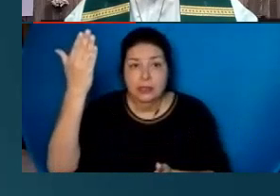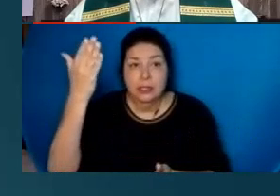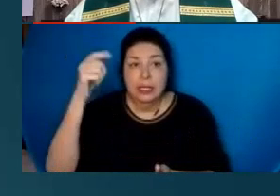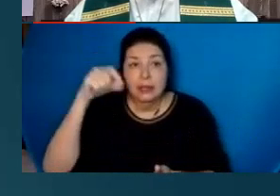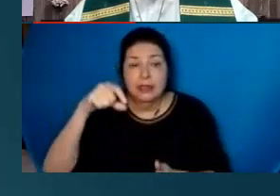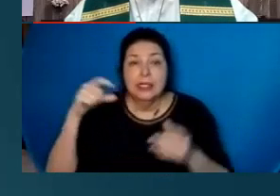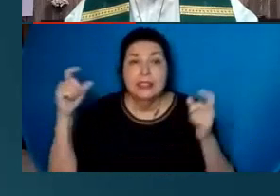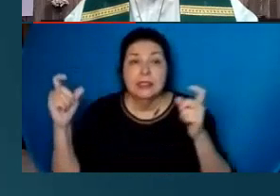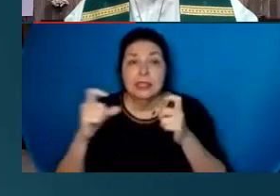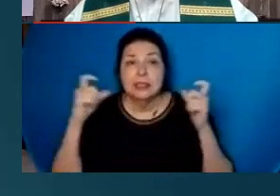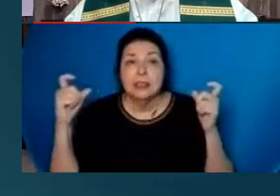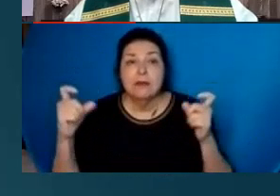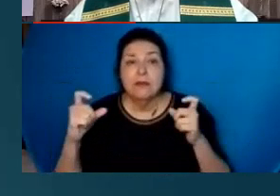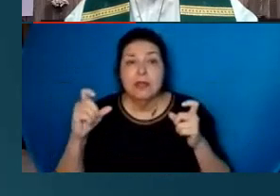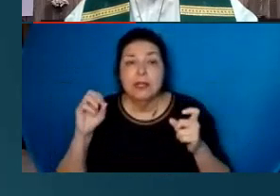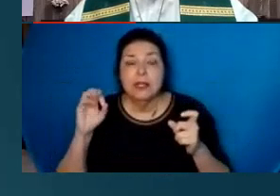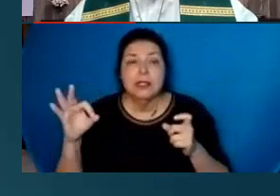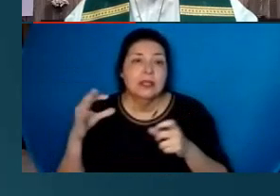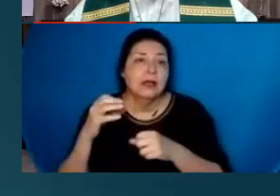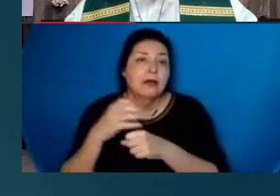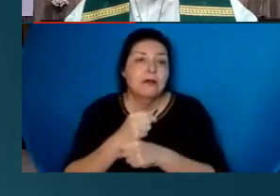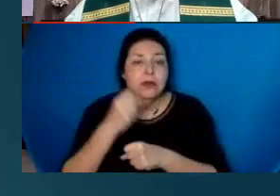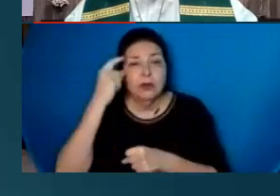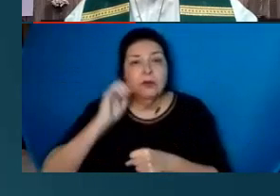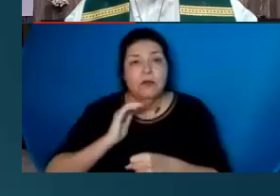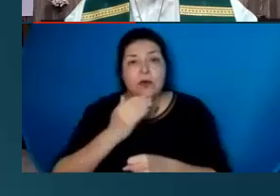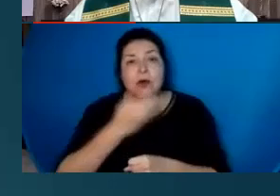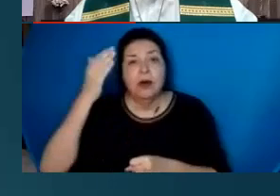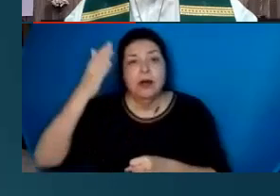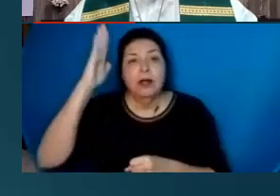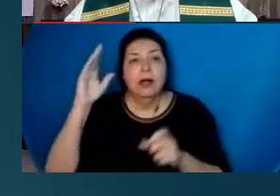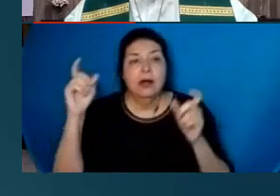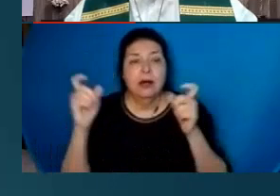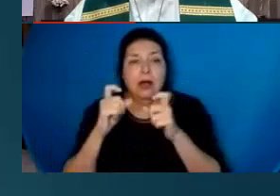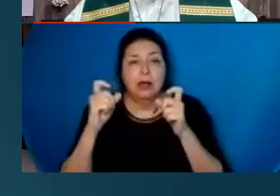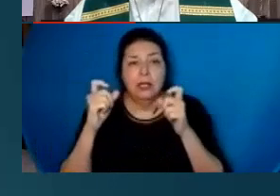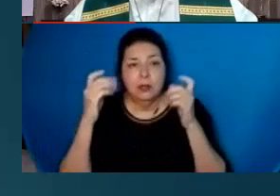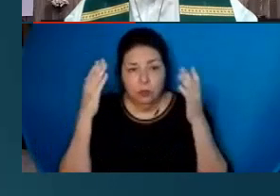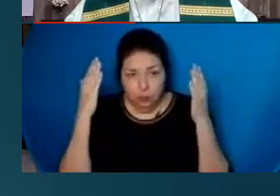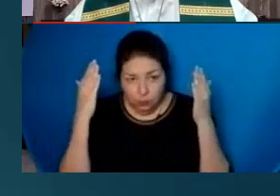Thank you.